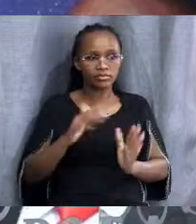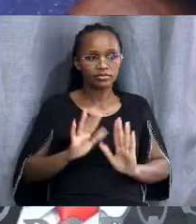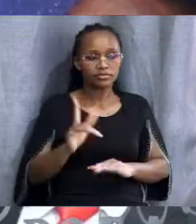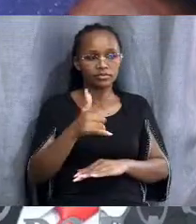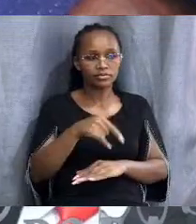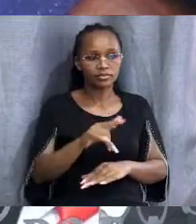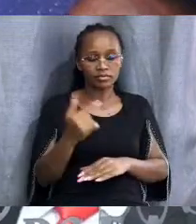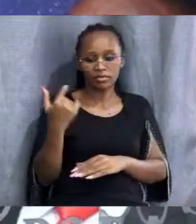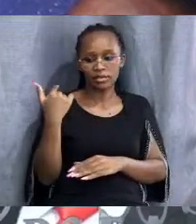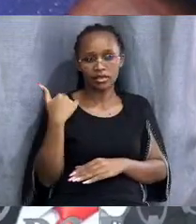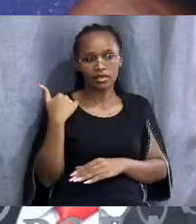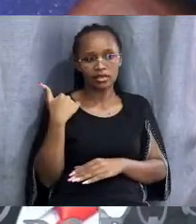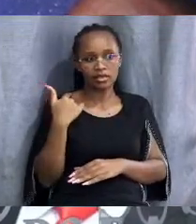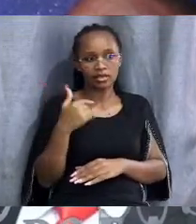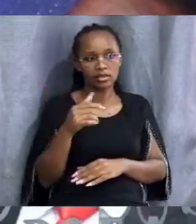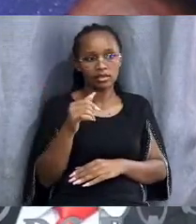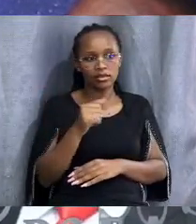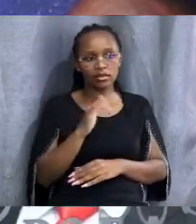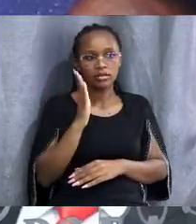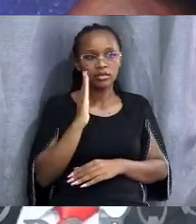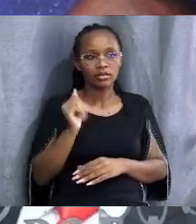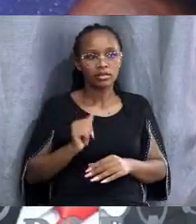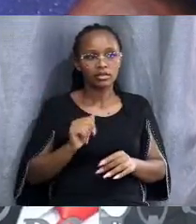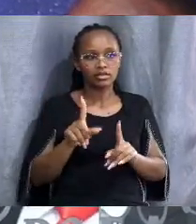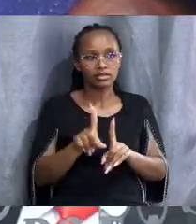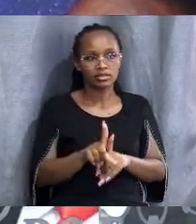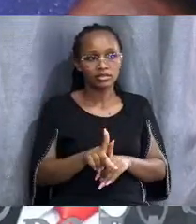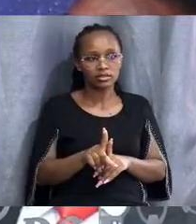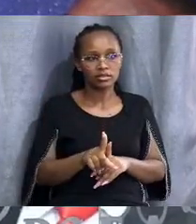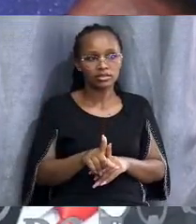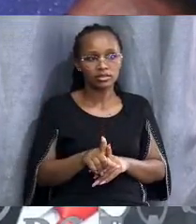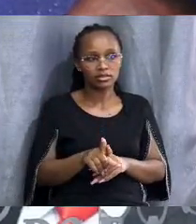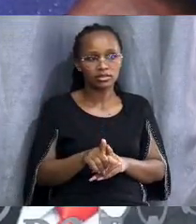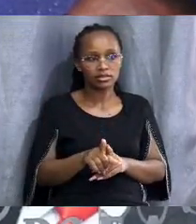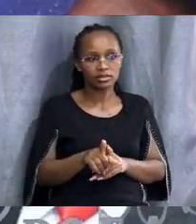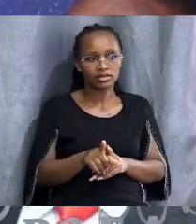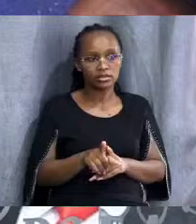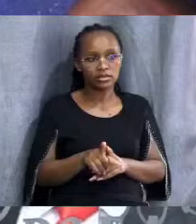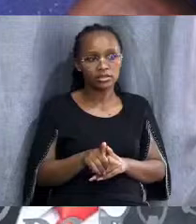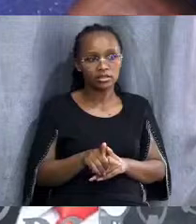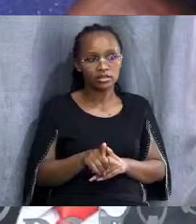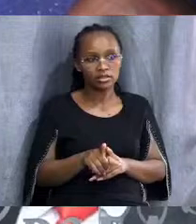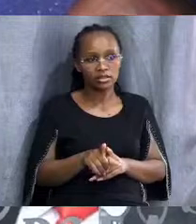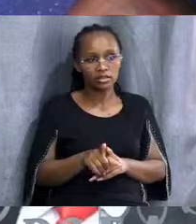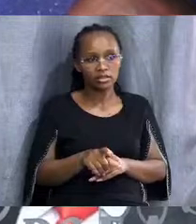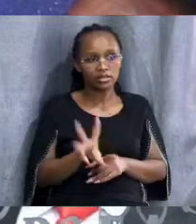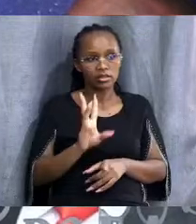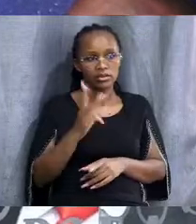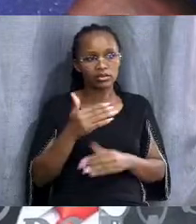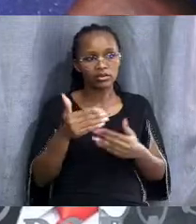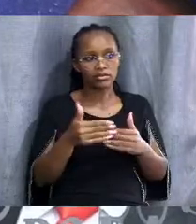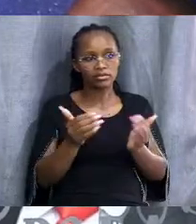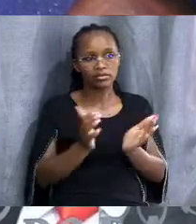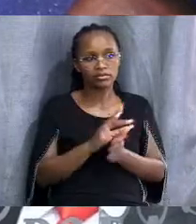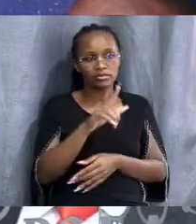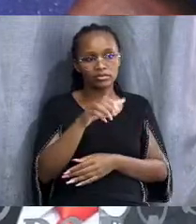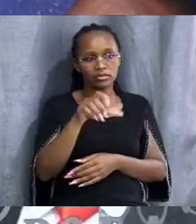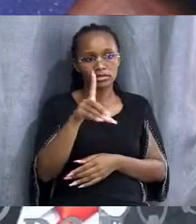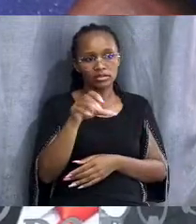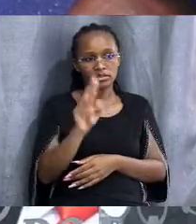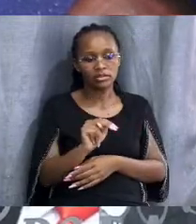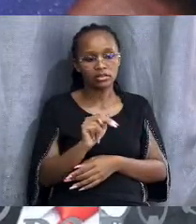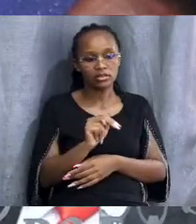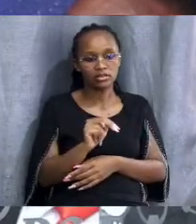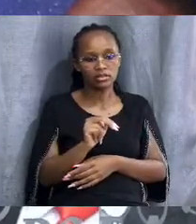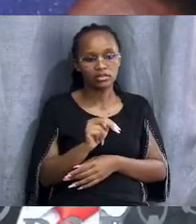us behind, his dad, mom, and sister, even me as an uncle. We as the family of Zaiden